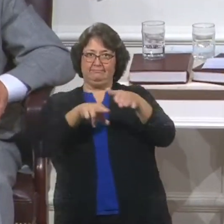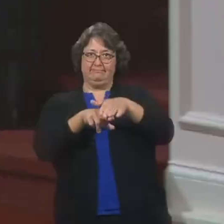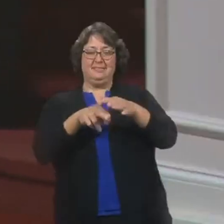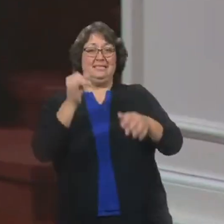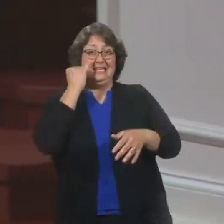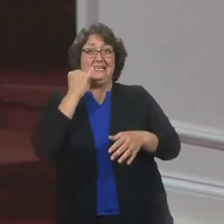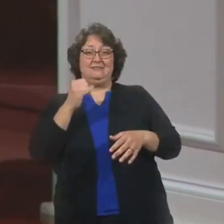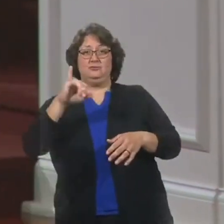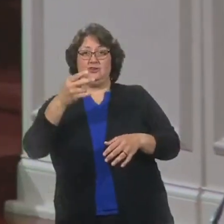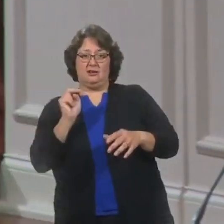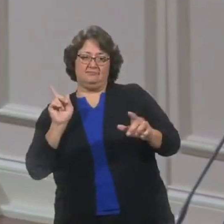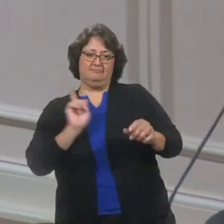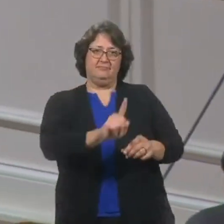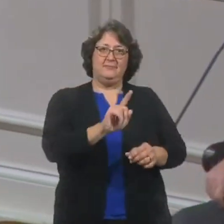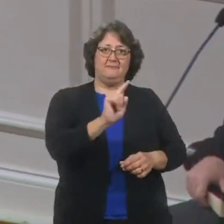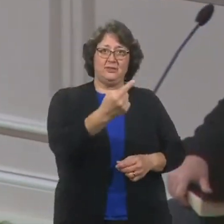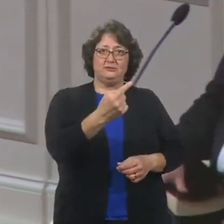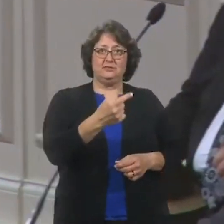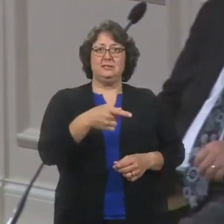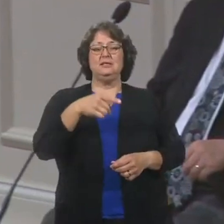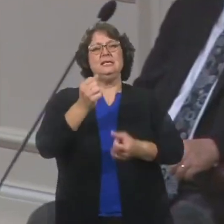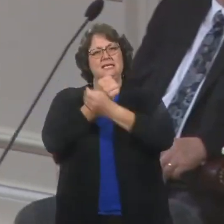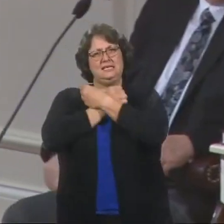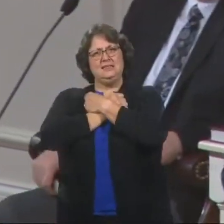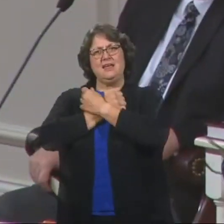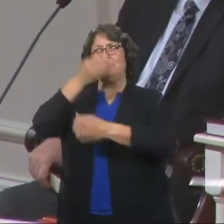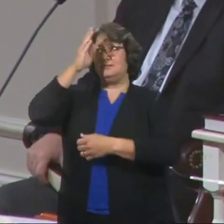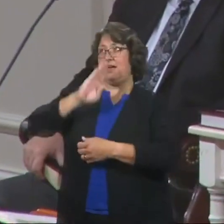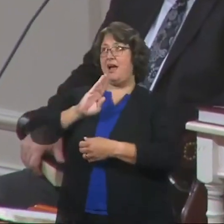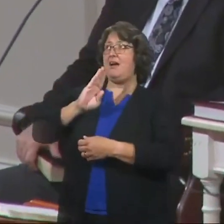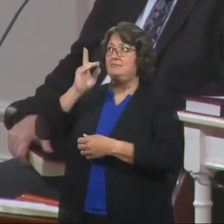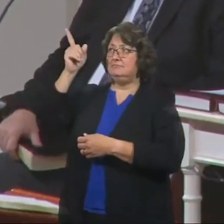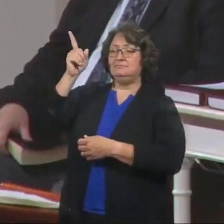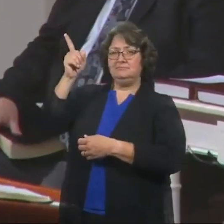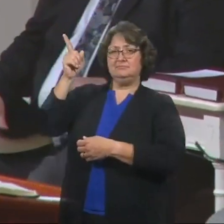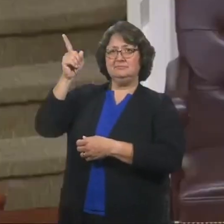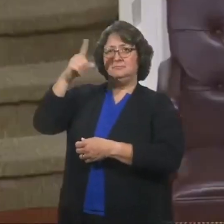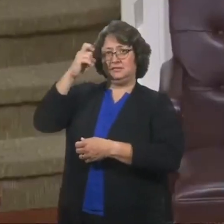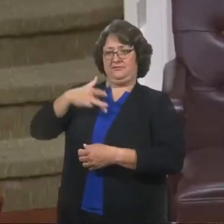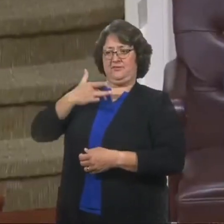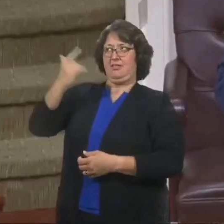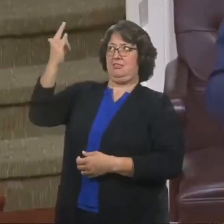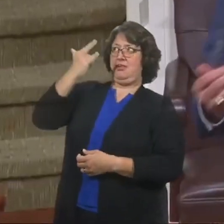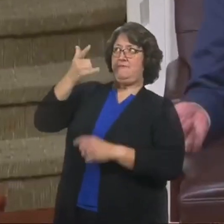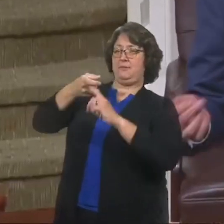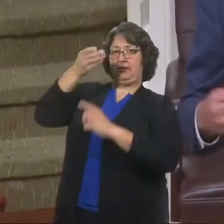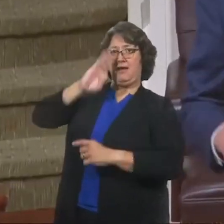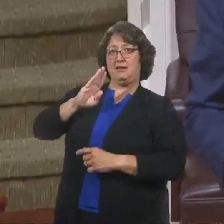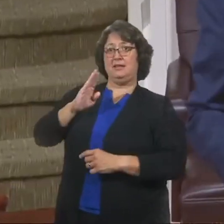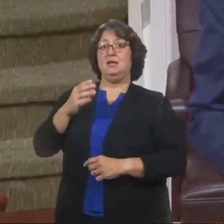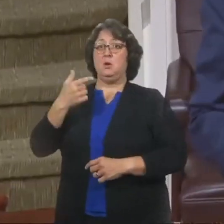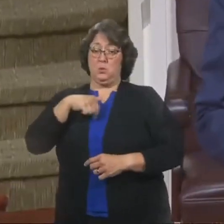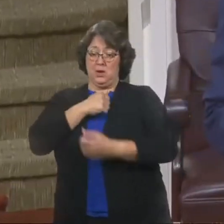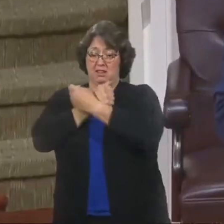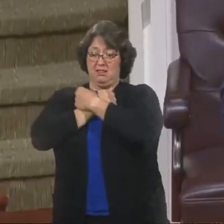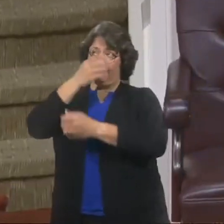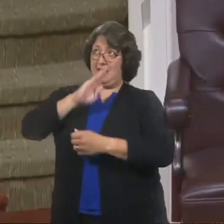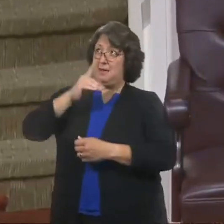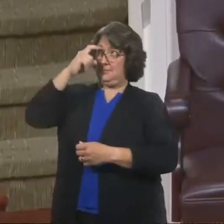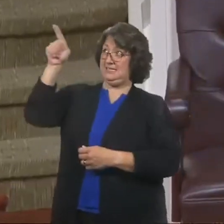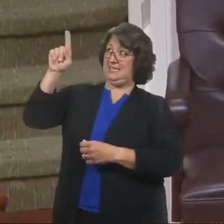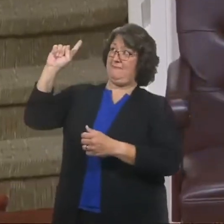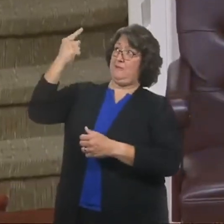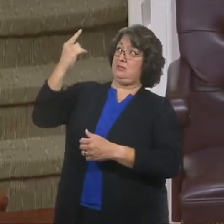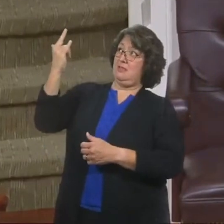John felt loved by God because he loved God. He loved him. And we love God because he first loved us, but I'm telling